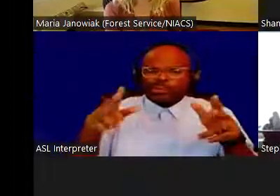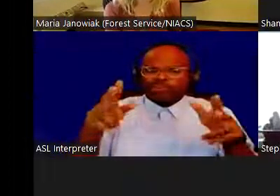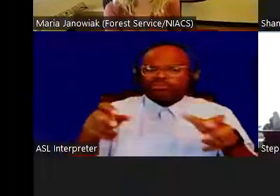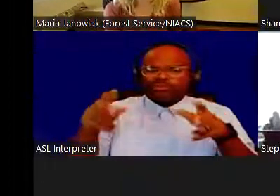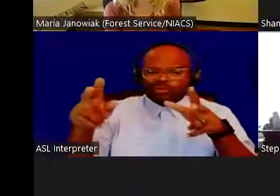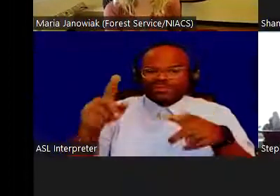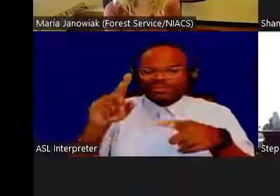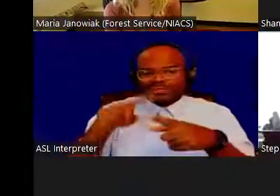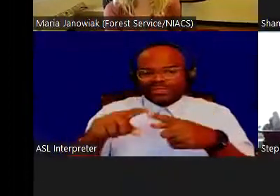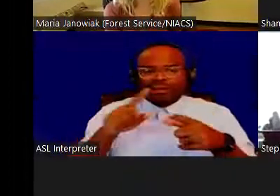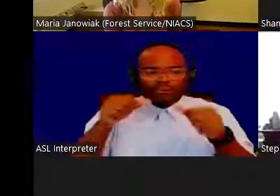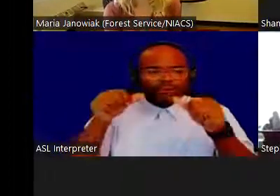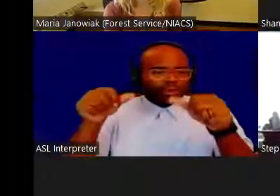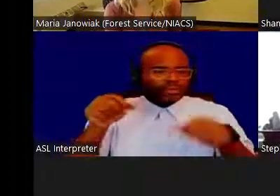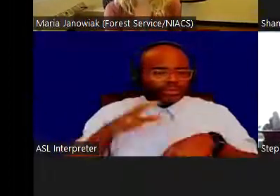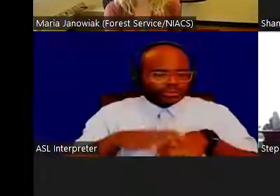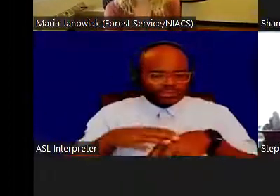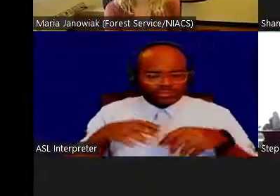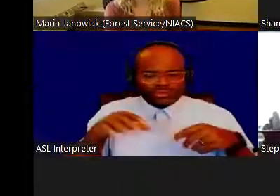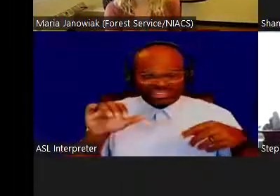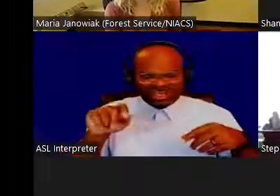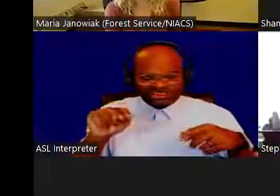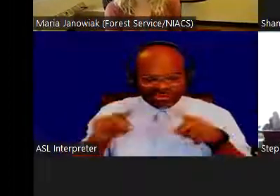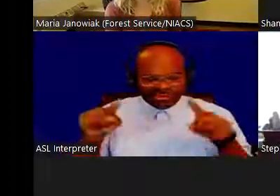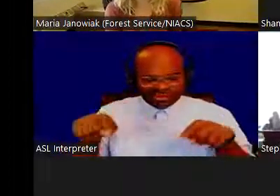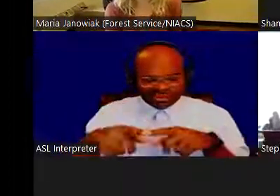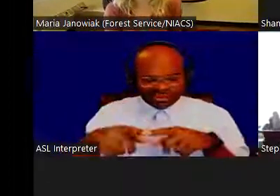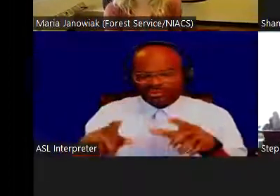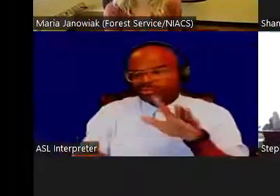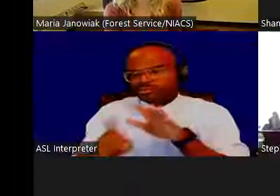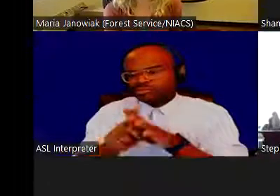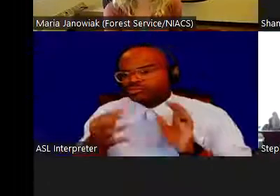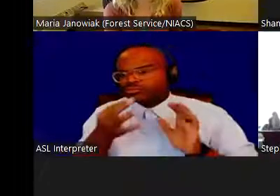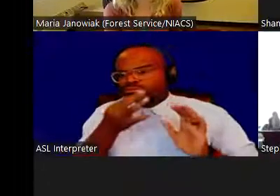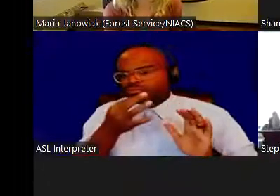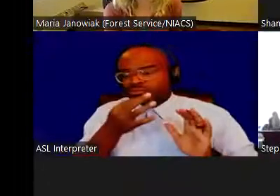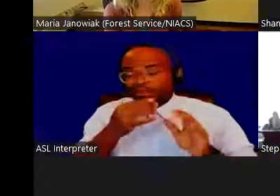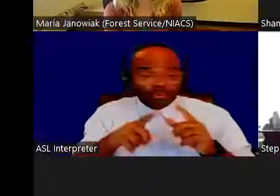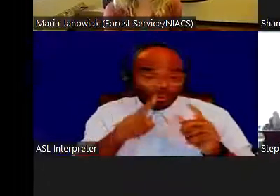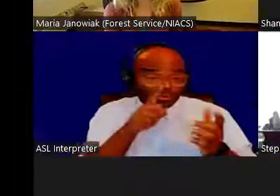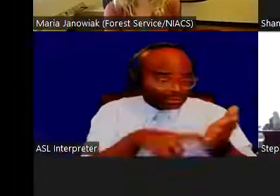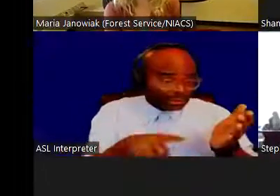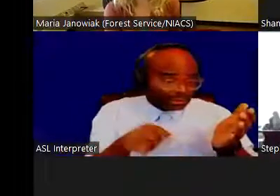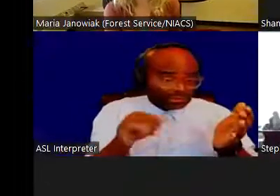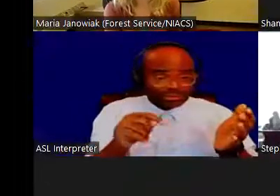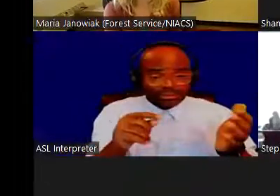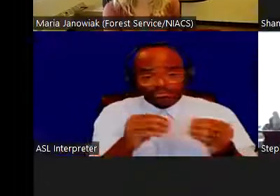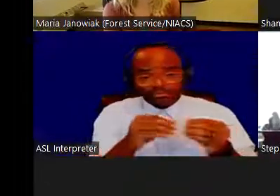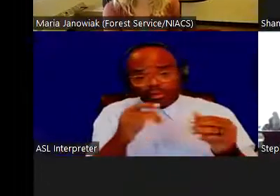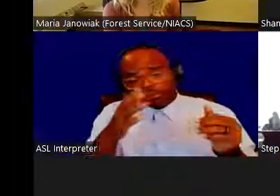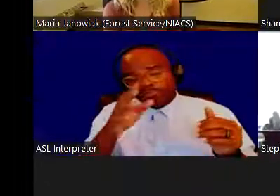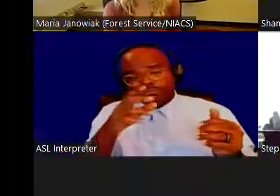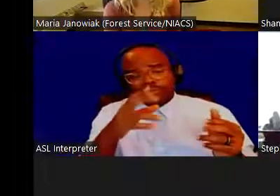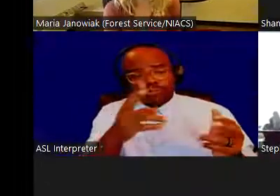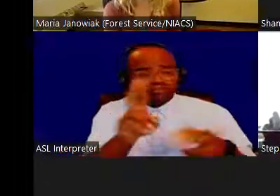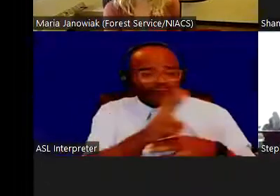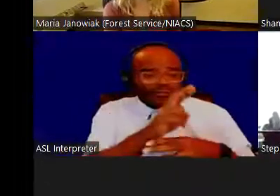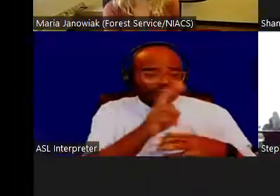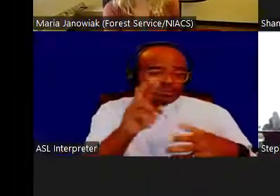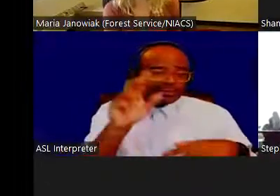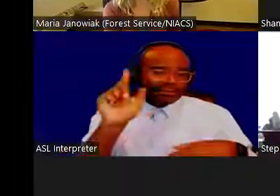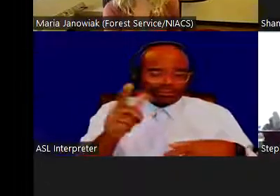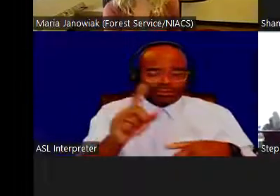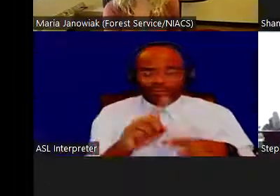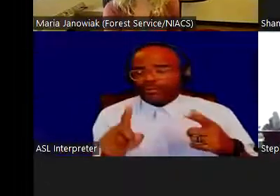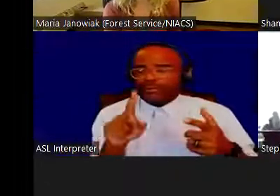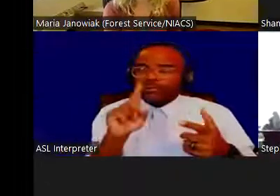webinar series, which I've posted here. So this should be up in a few days if you want to reference it or share it. We really appreciate that. And I also wanted to highlight